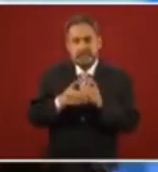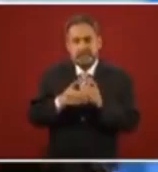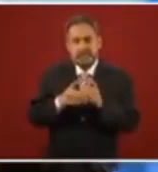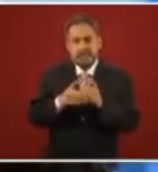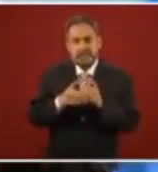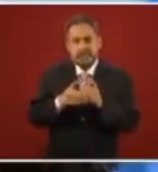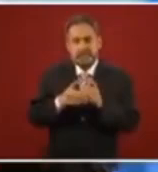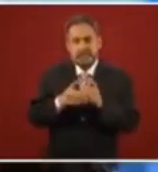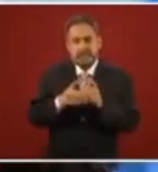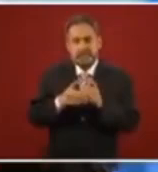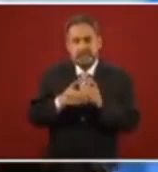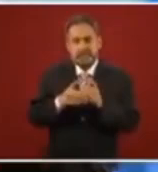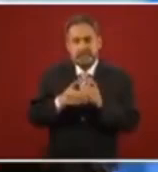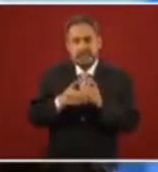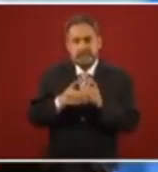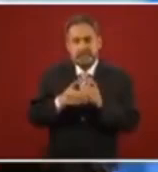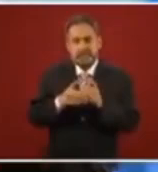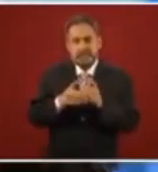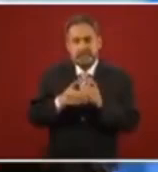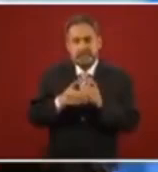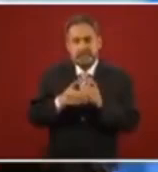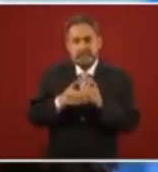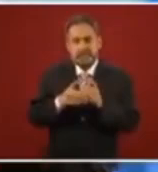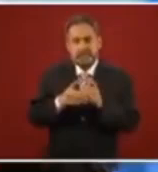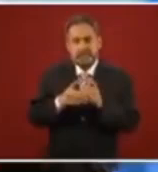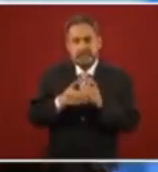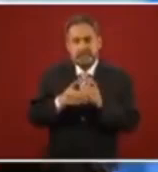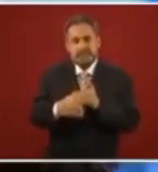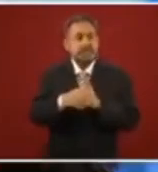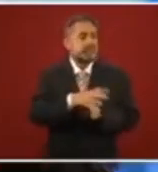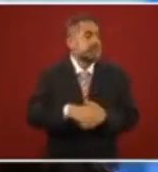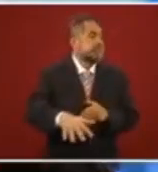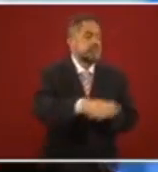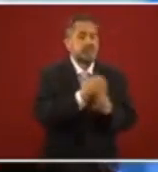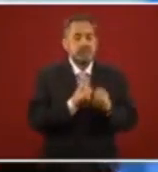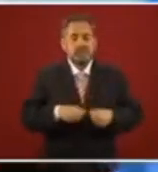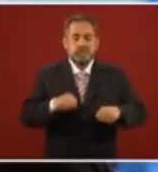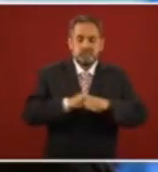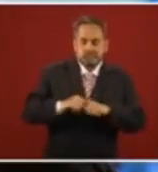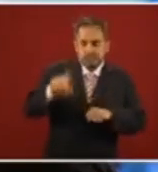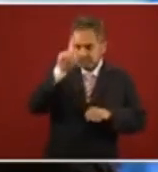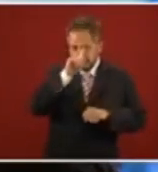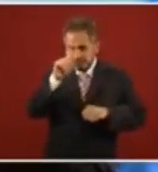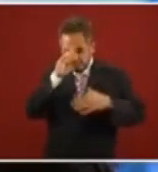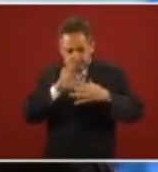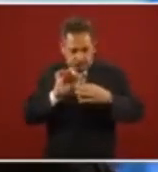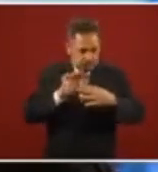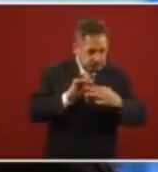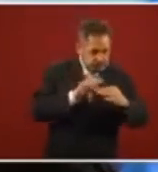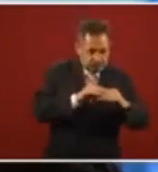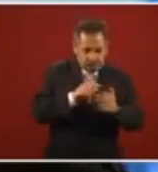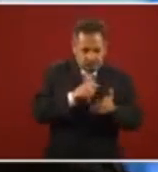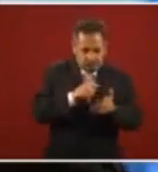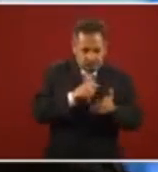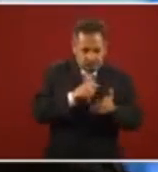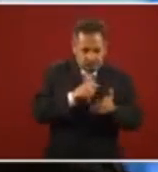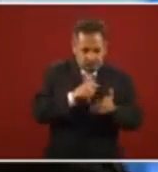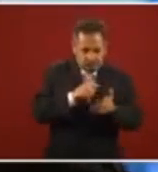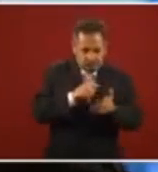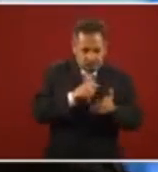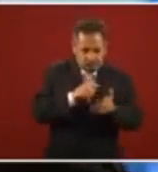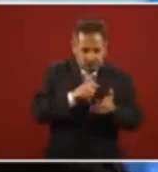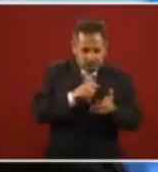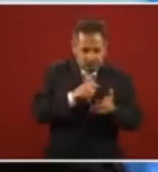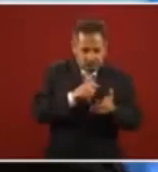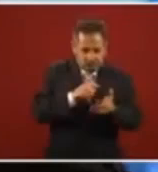social, moral, fiber repair of this community. ...de una manera formal y con una metodología específica... ...with